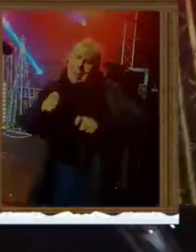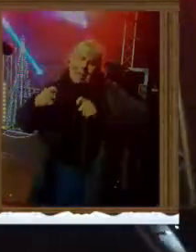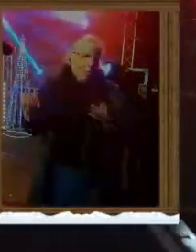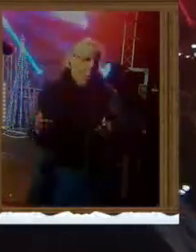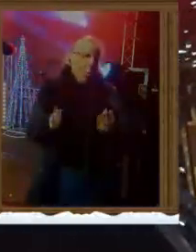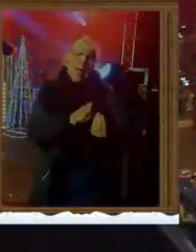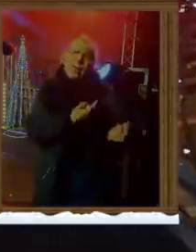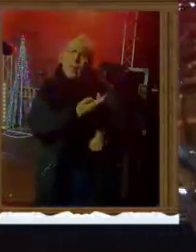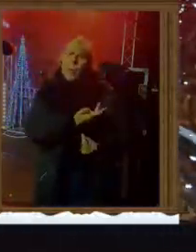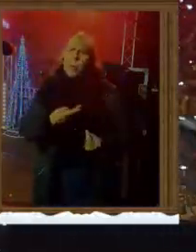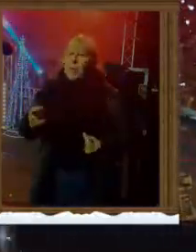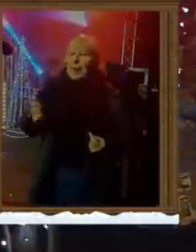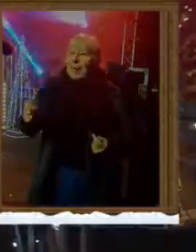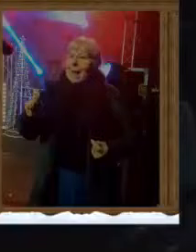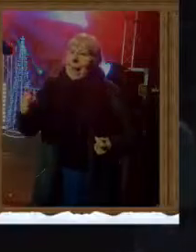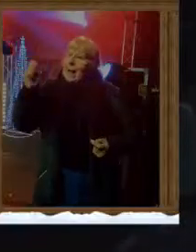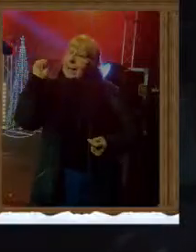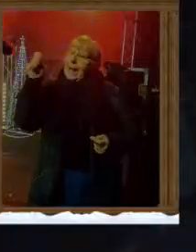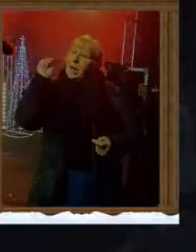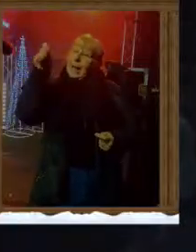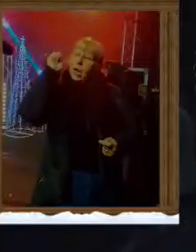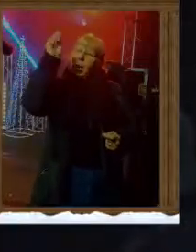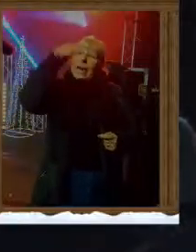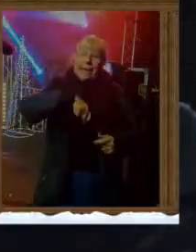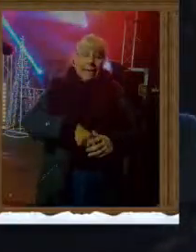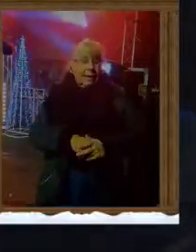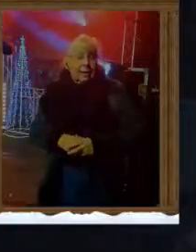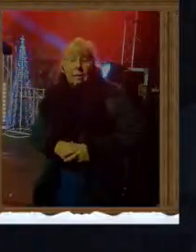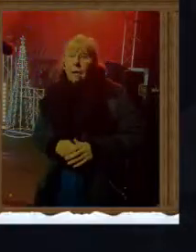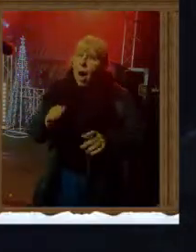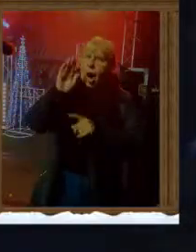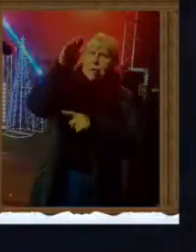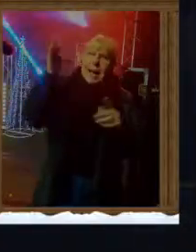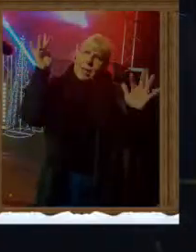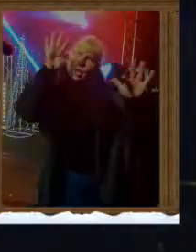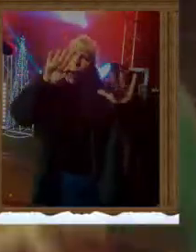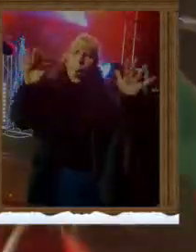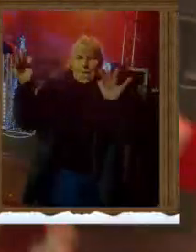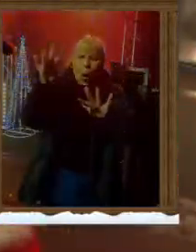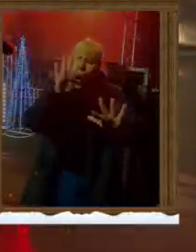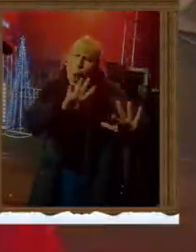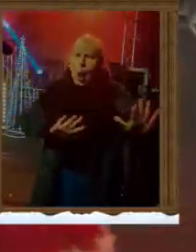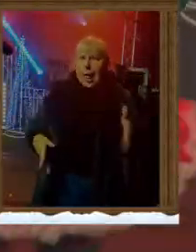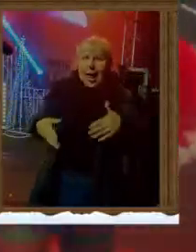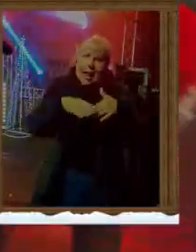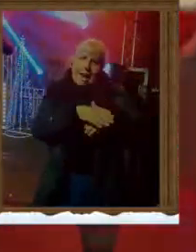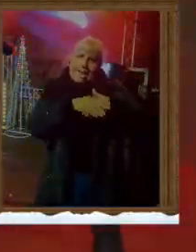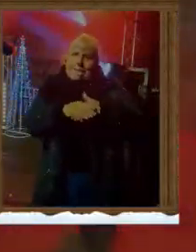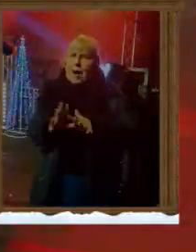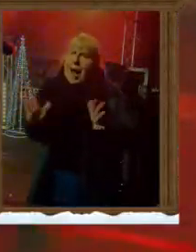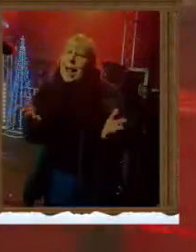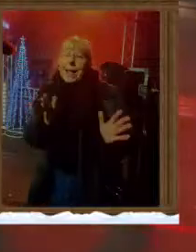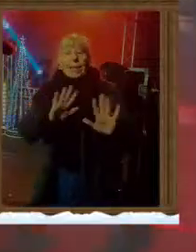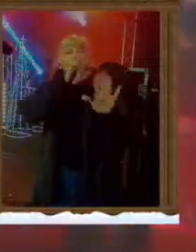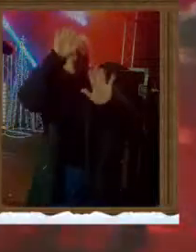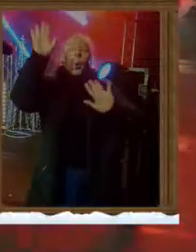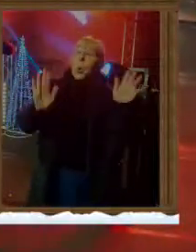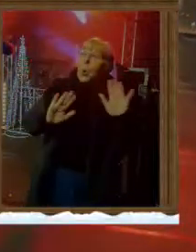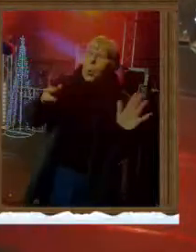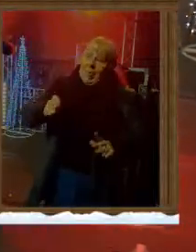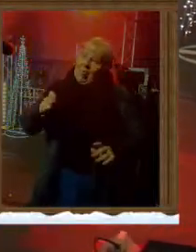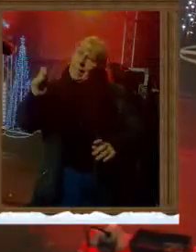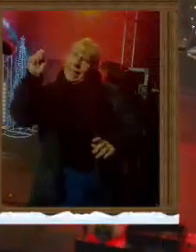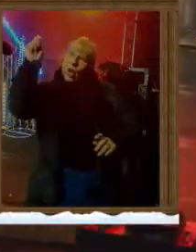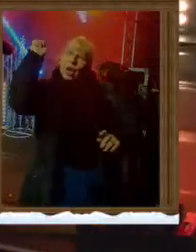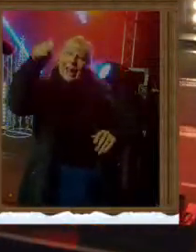Sleigh ride together with you. Ring-a-ling-a-ling-a-ding. Outside the snow was falling and friends all calling you.